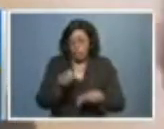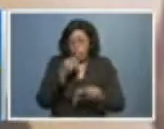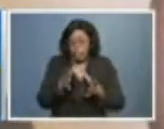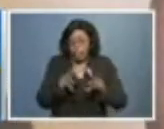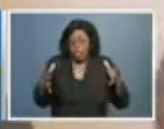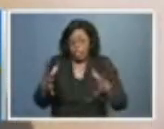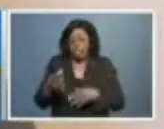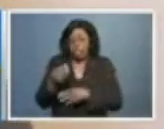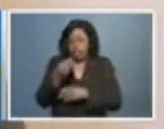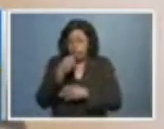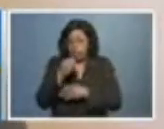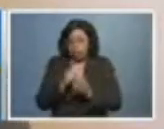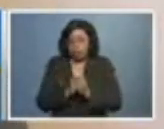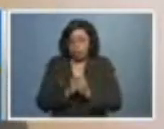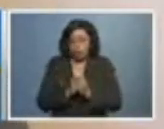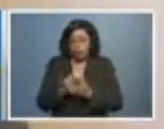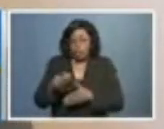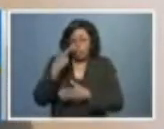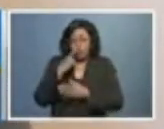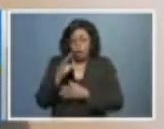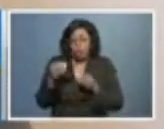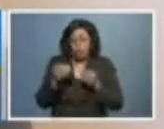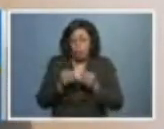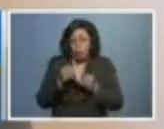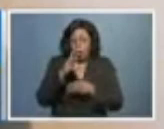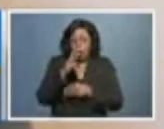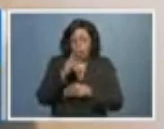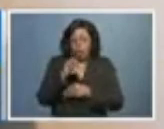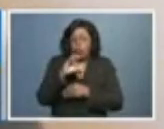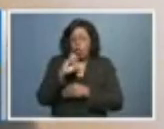you are up the food chain, the more mercury you would get into your system.